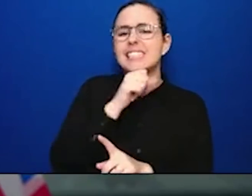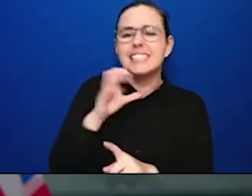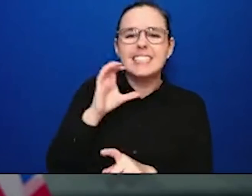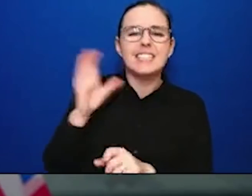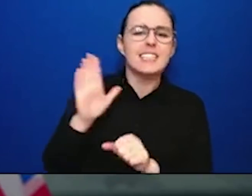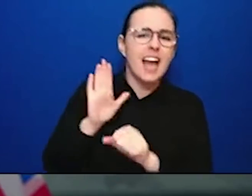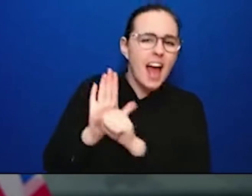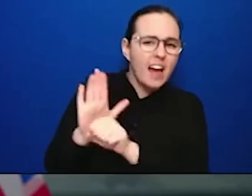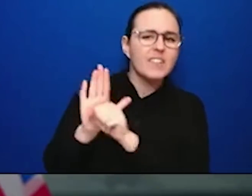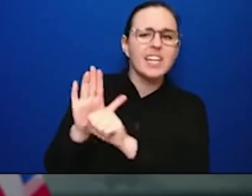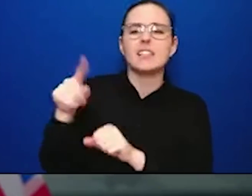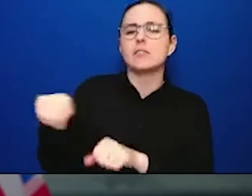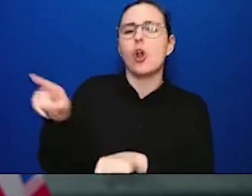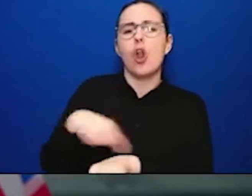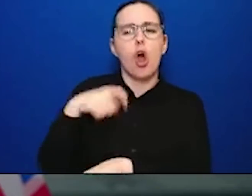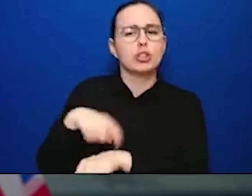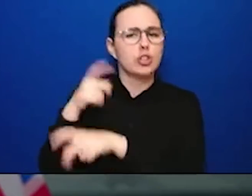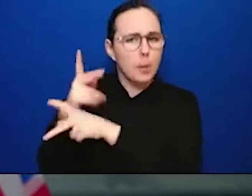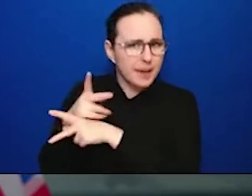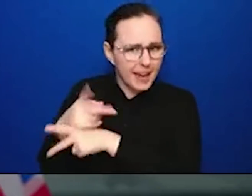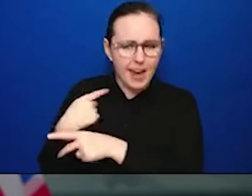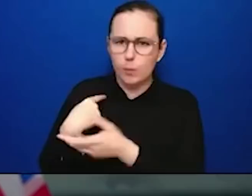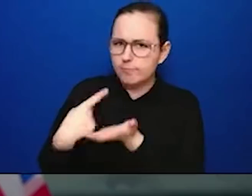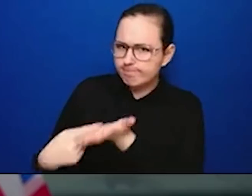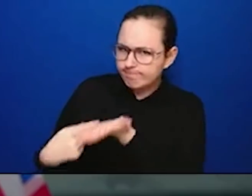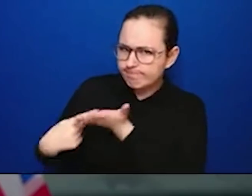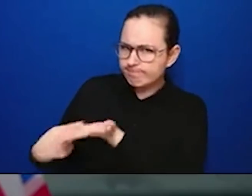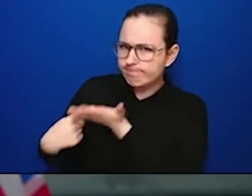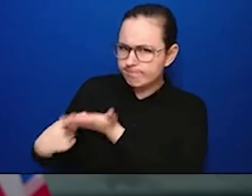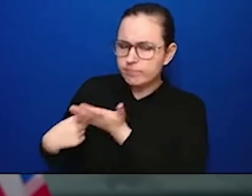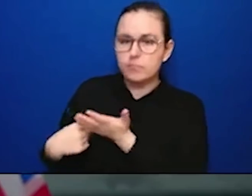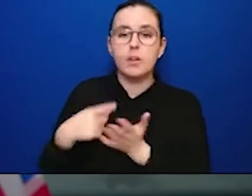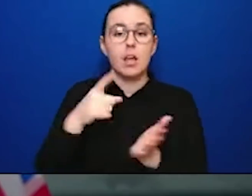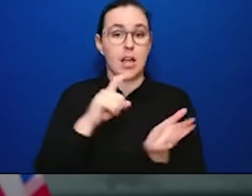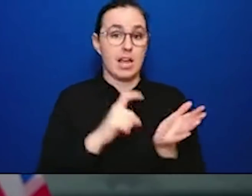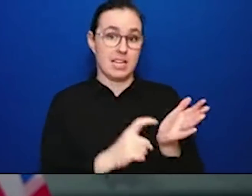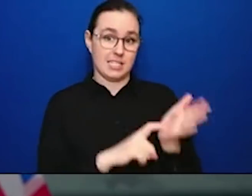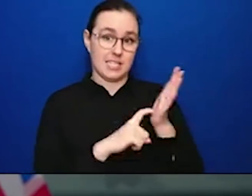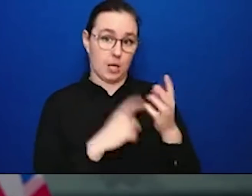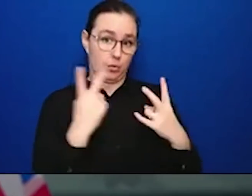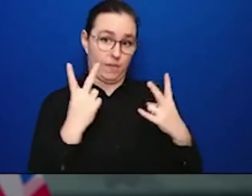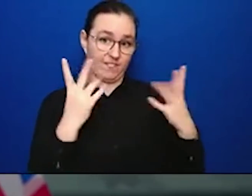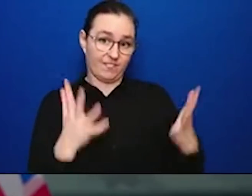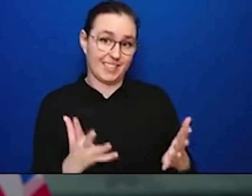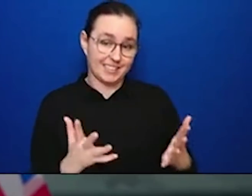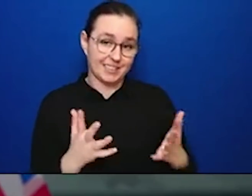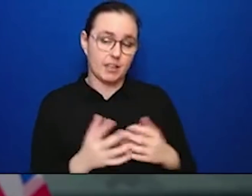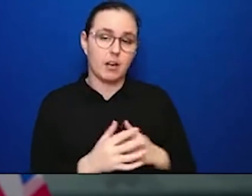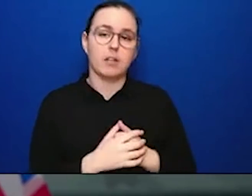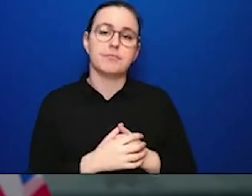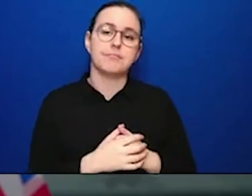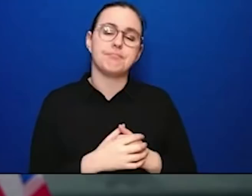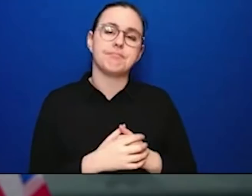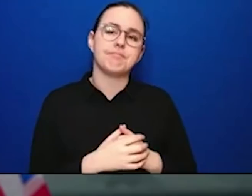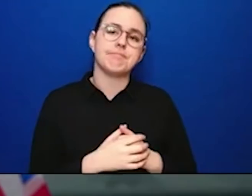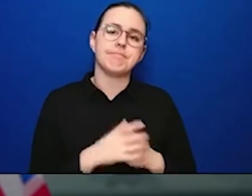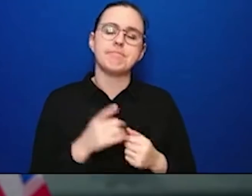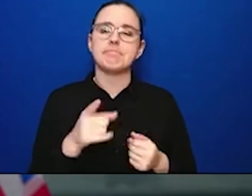we recognize. Both are essential. One is a designated as an essential visitor in terms